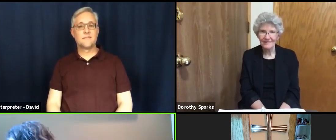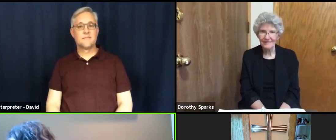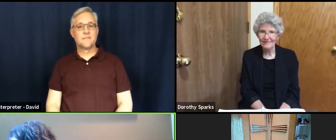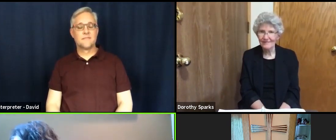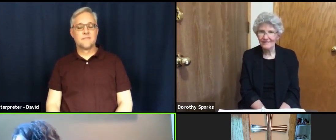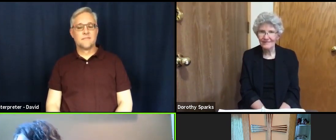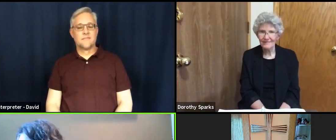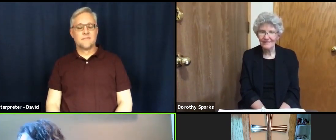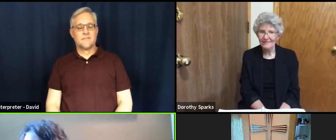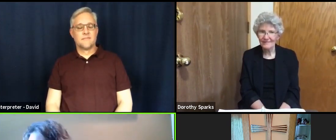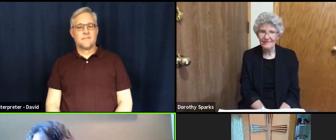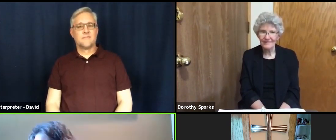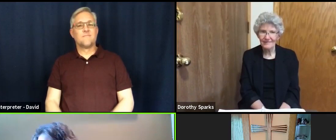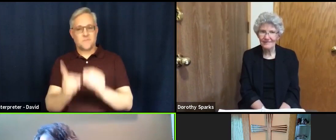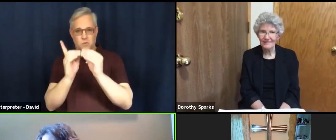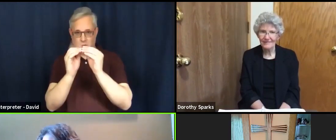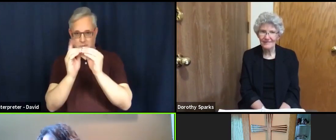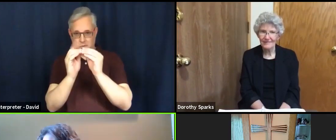One more